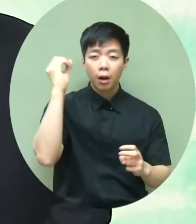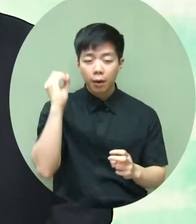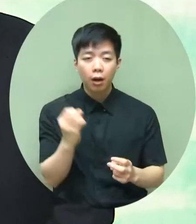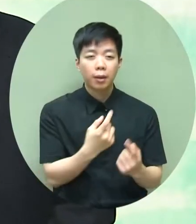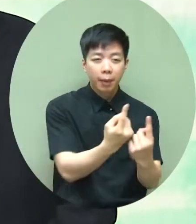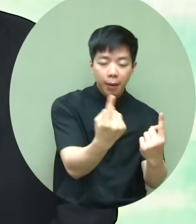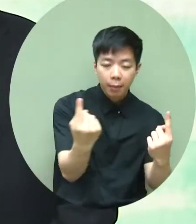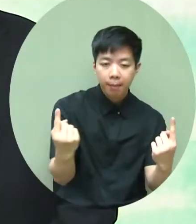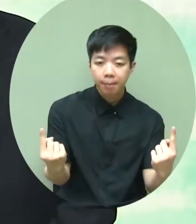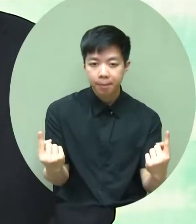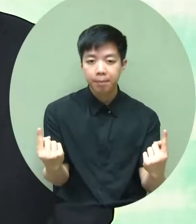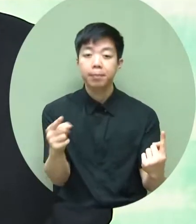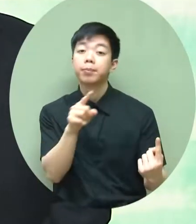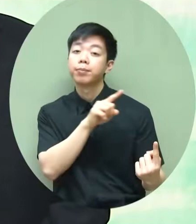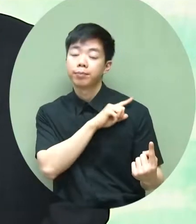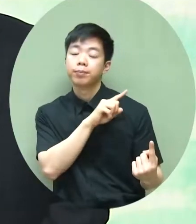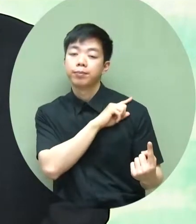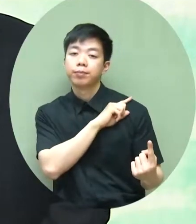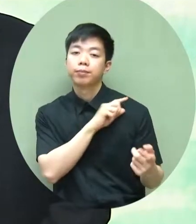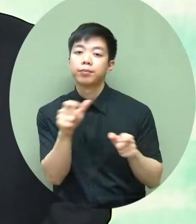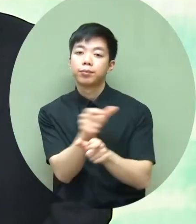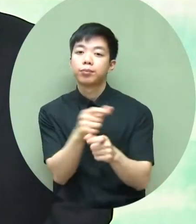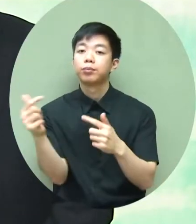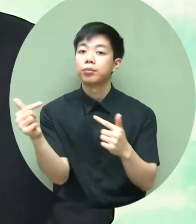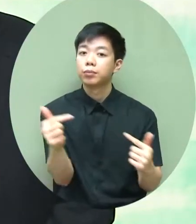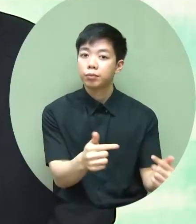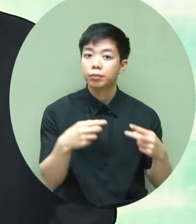that each mode of public transport has